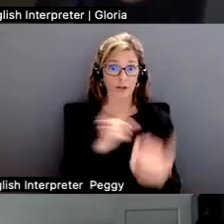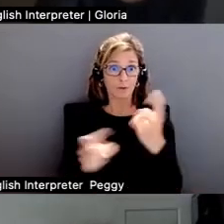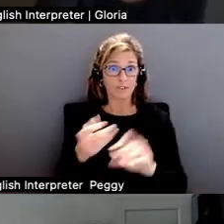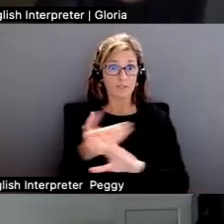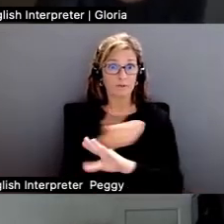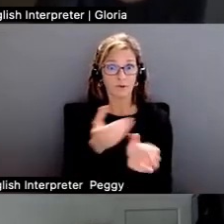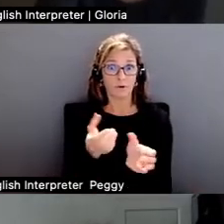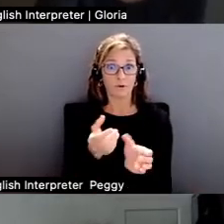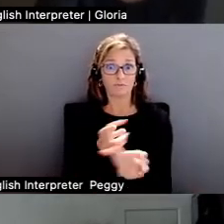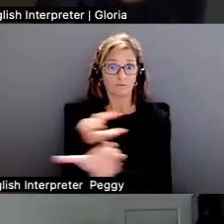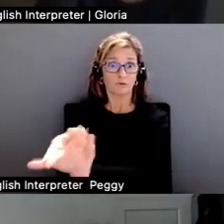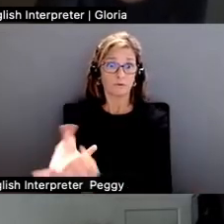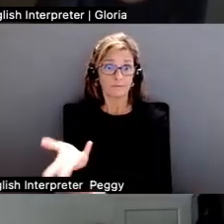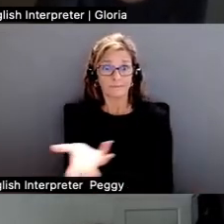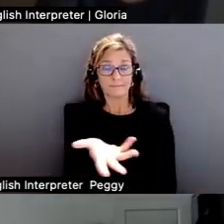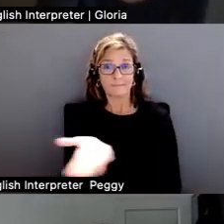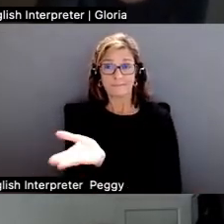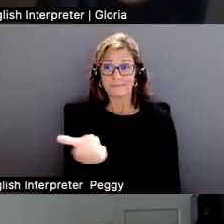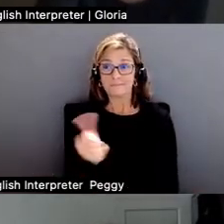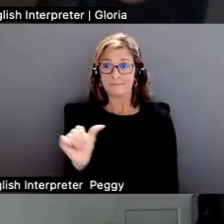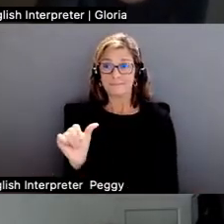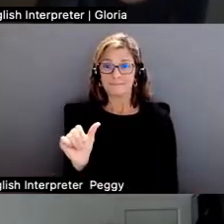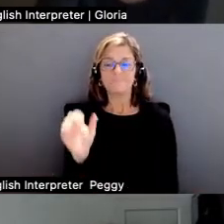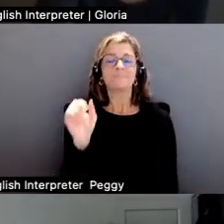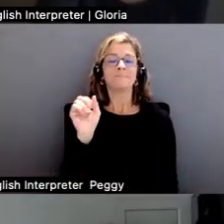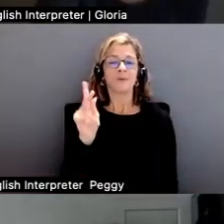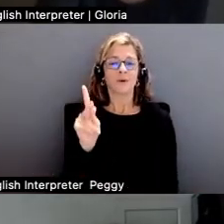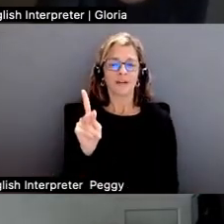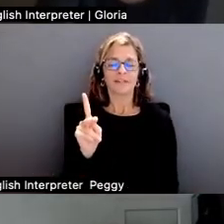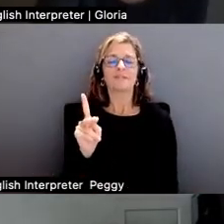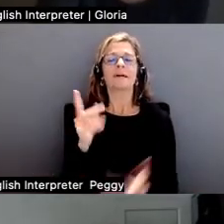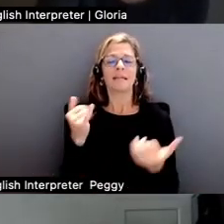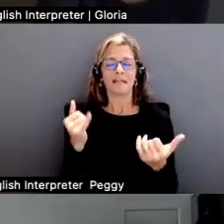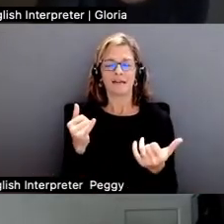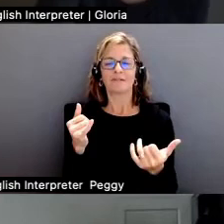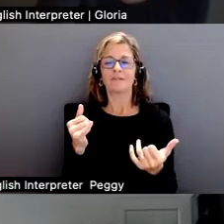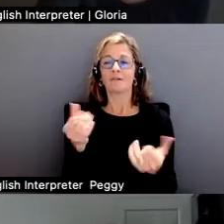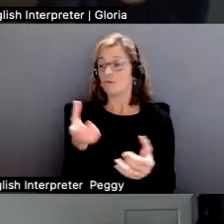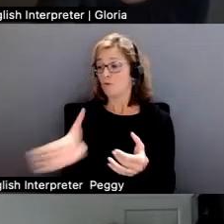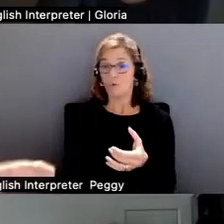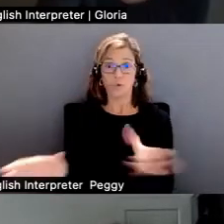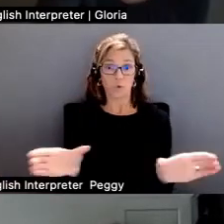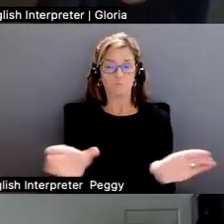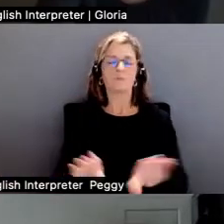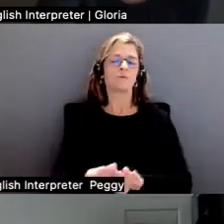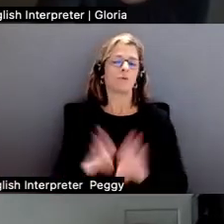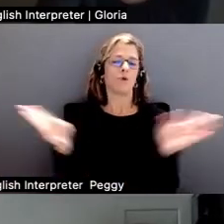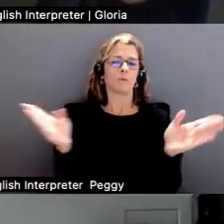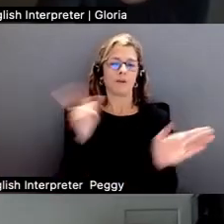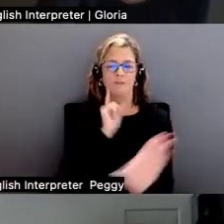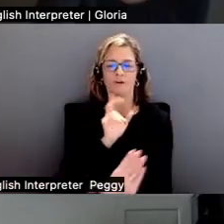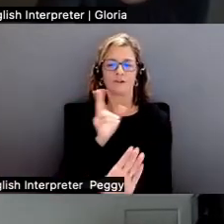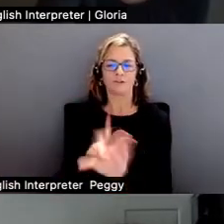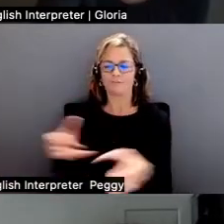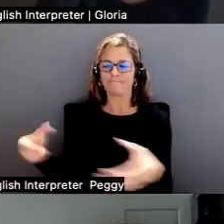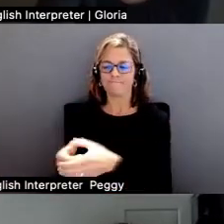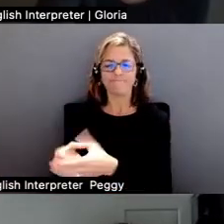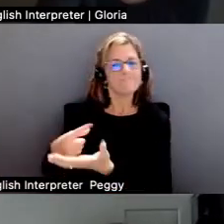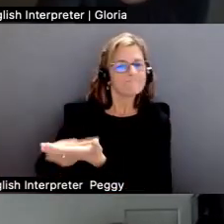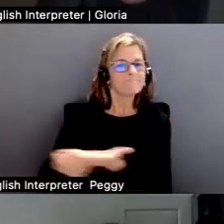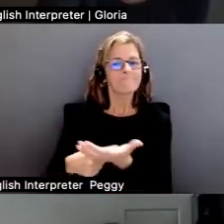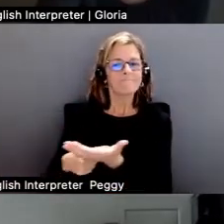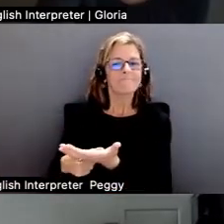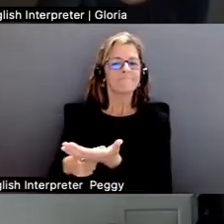go? Okay, all right. So I'm going to open the rooms to give people an opportunity to chat with each other about what they've